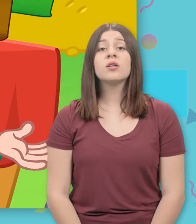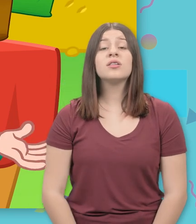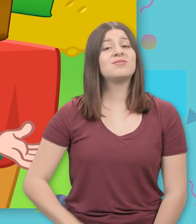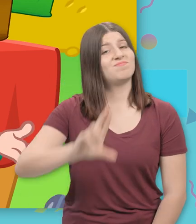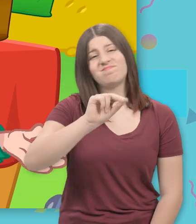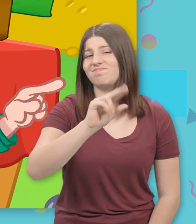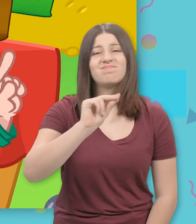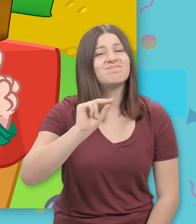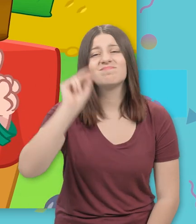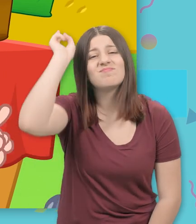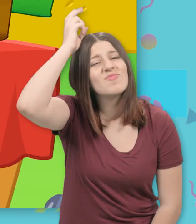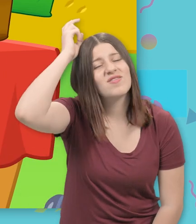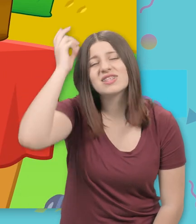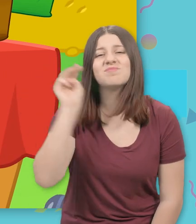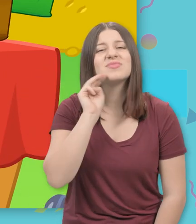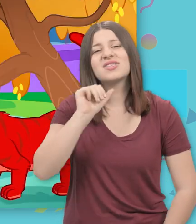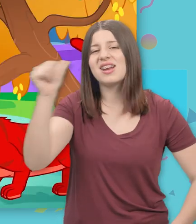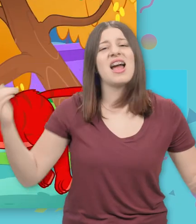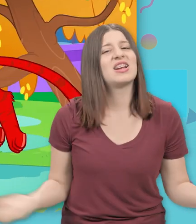no, Morphle, she's not here.